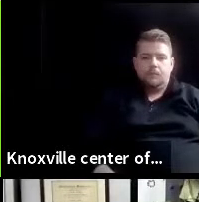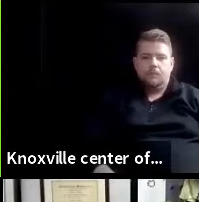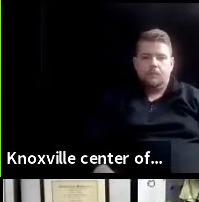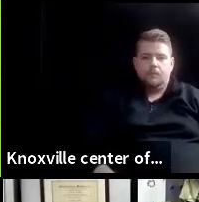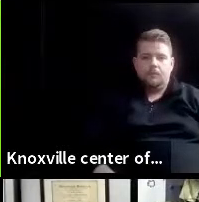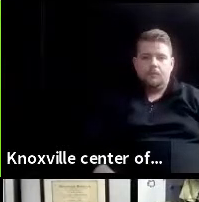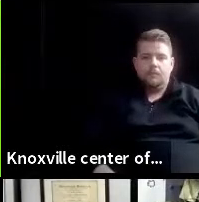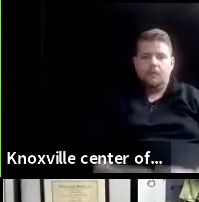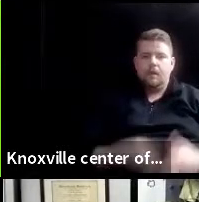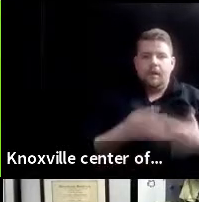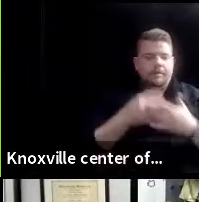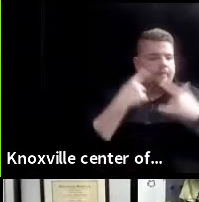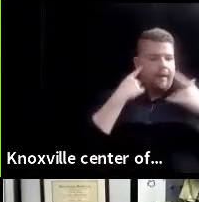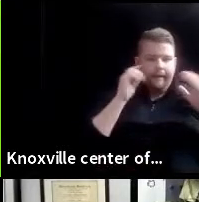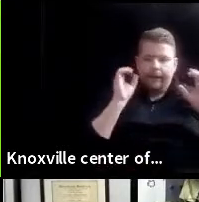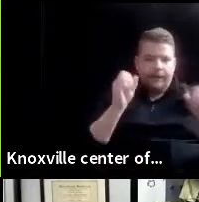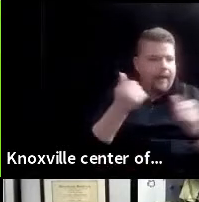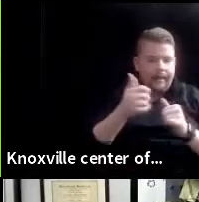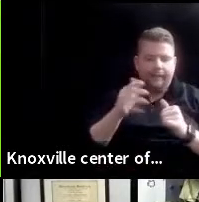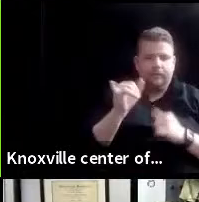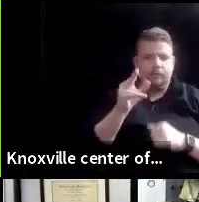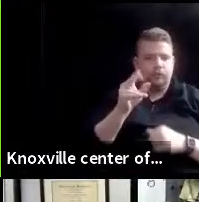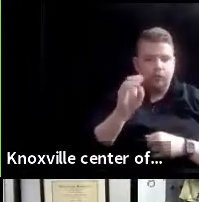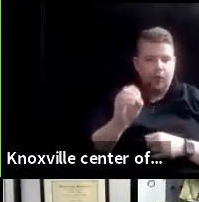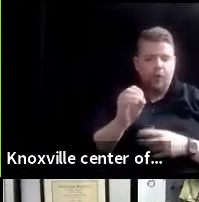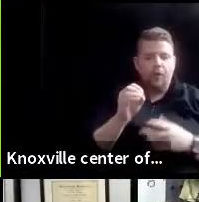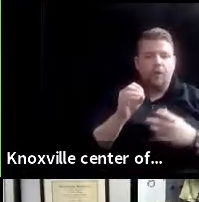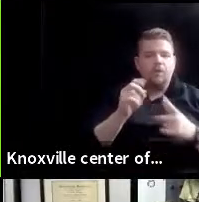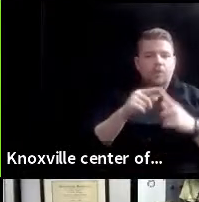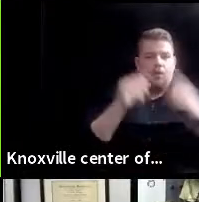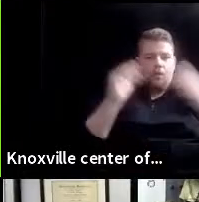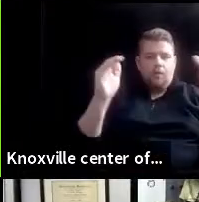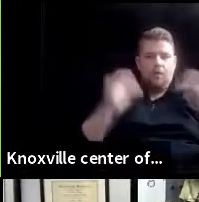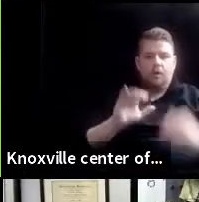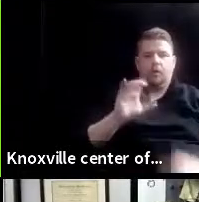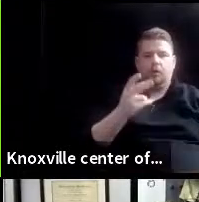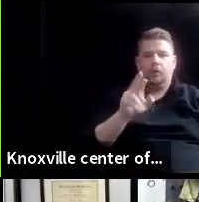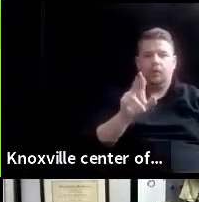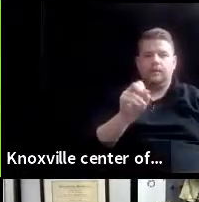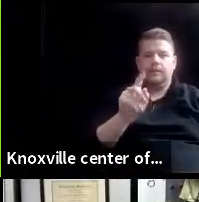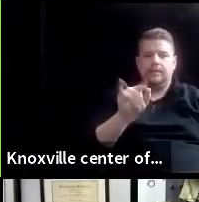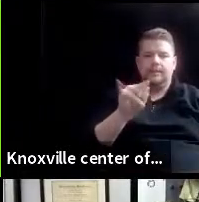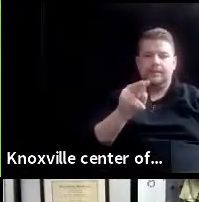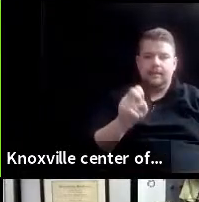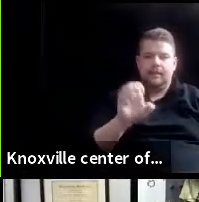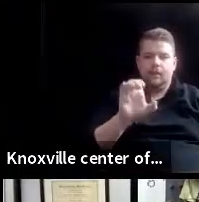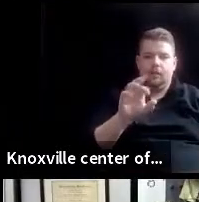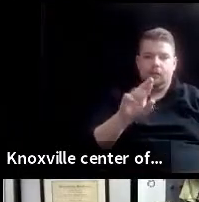All right, not hearing anything from Ms. Juneau, so we'll move on to Christine Cruz.